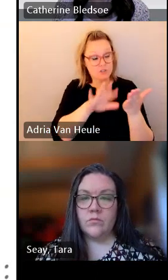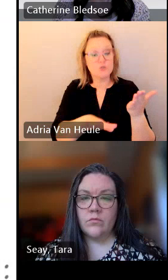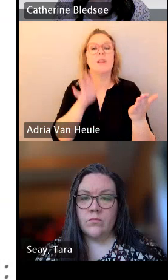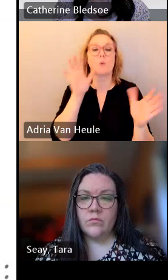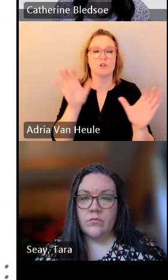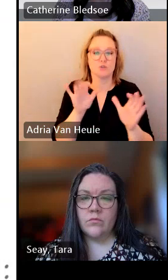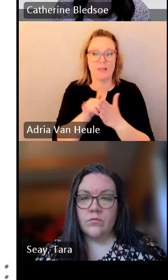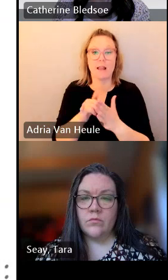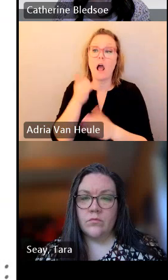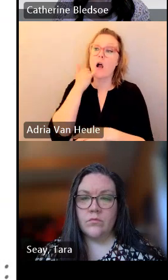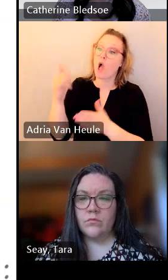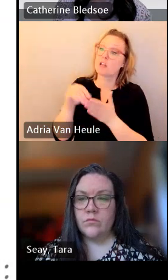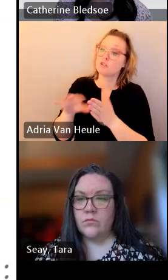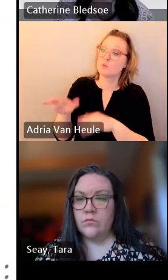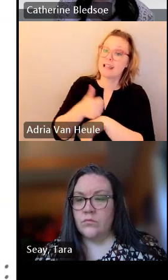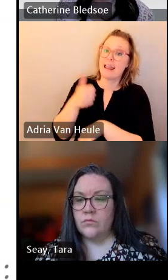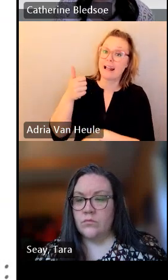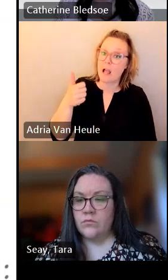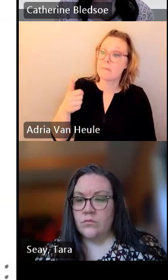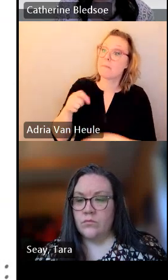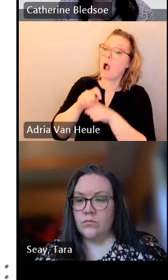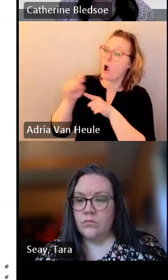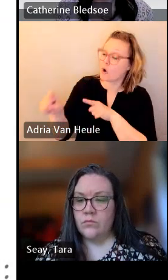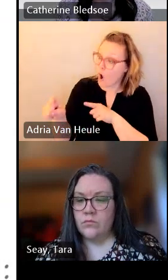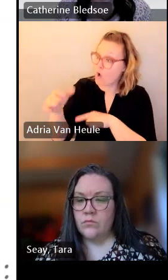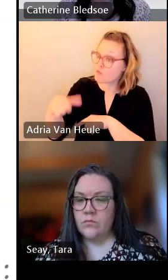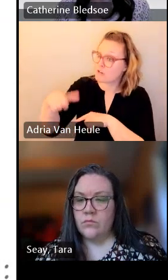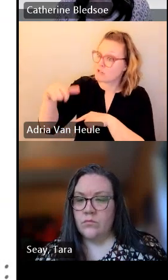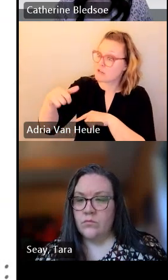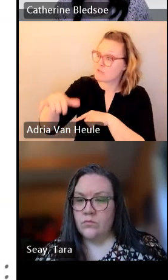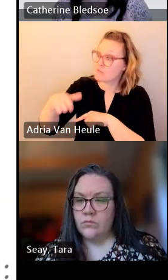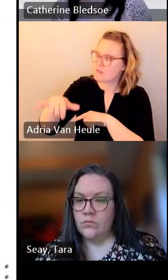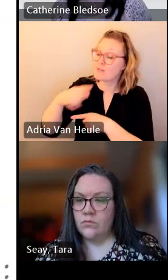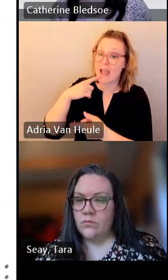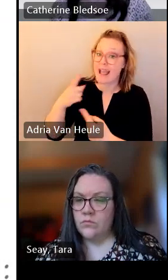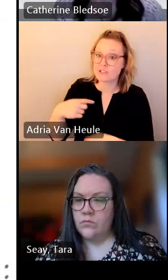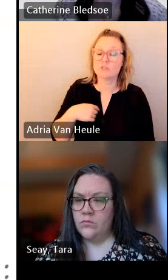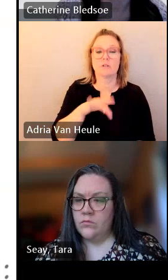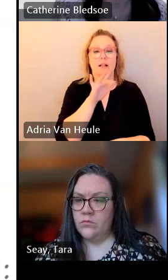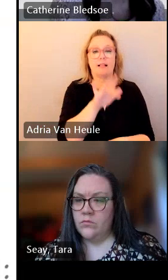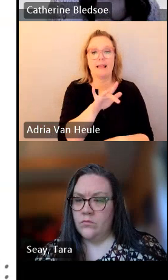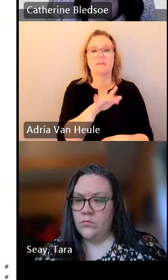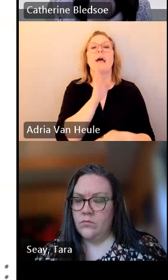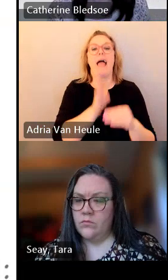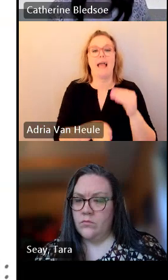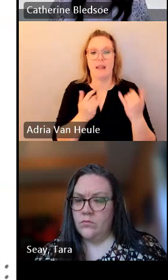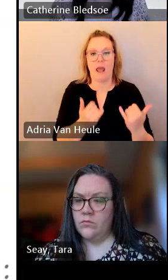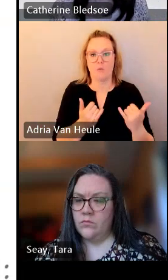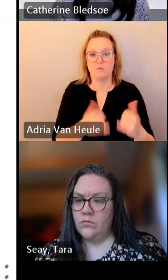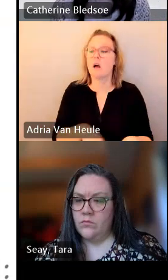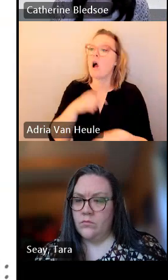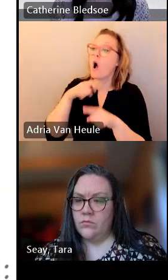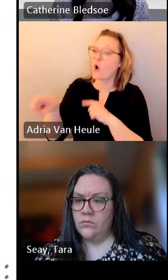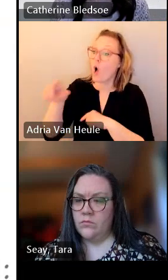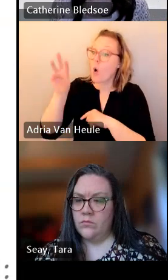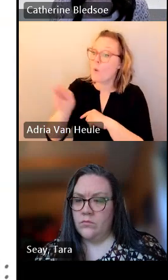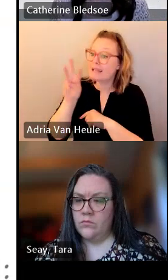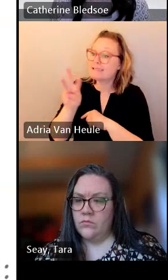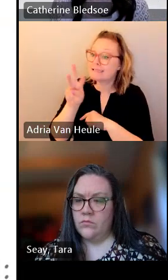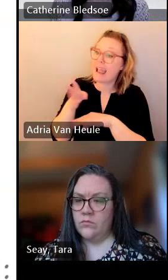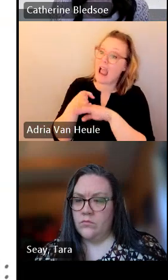Monday at 10 a.m., the phone rings forever, I don't get any answer. I fill out this homepage and hit end the survey now. I call again on Wednesday, maybe after work